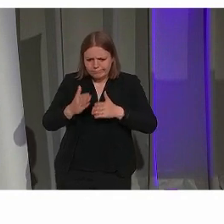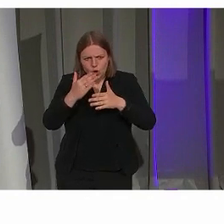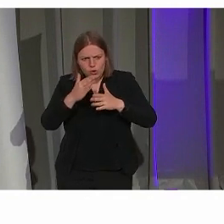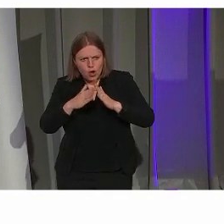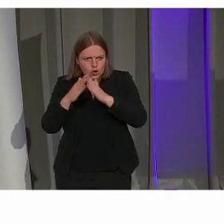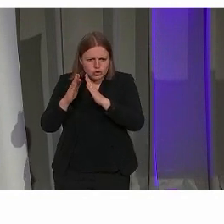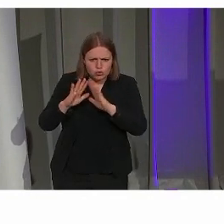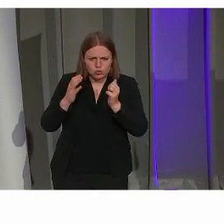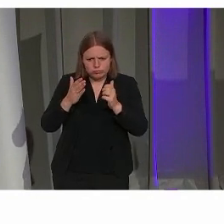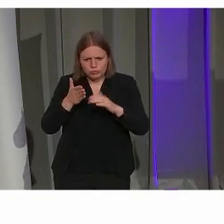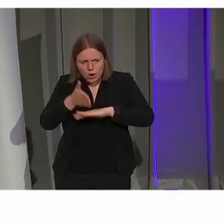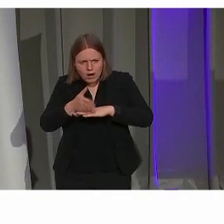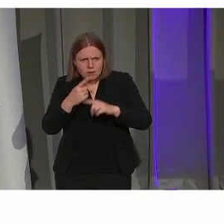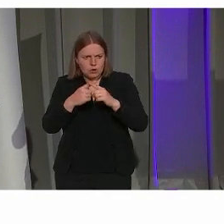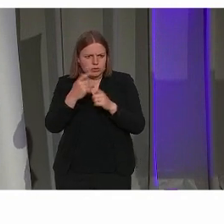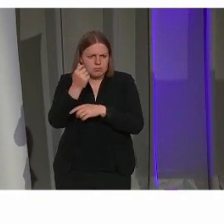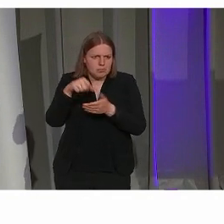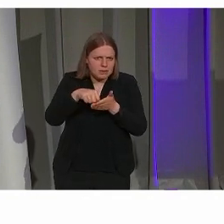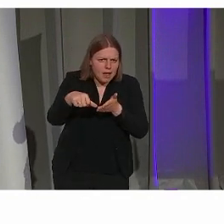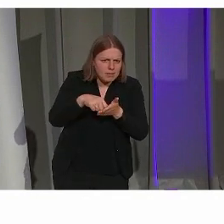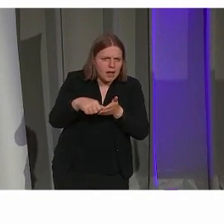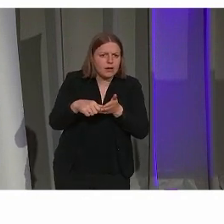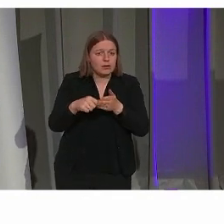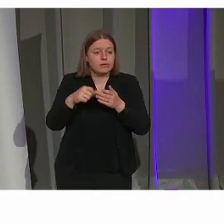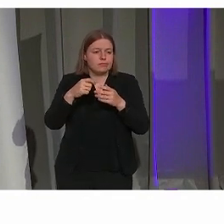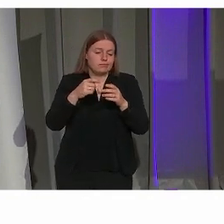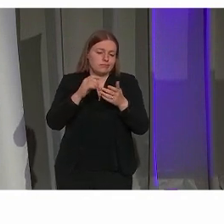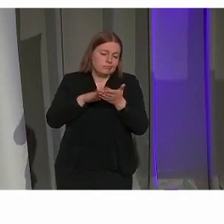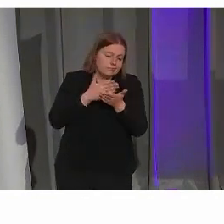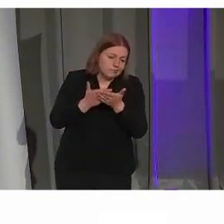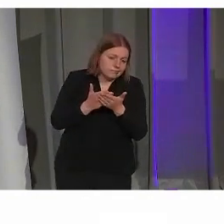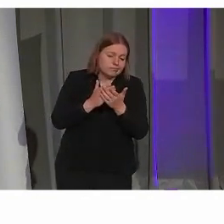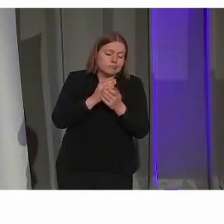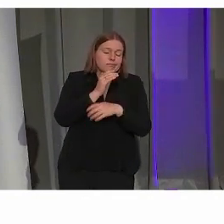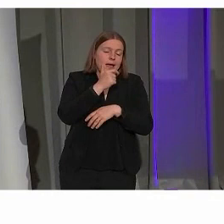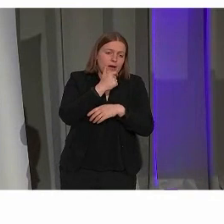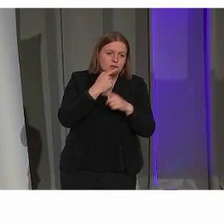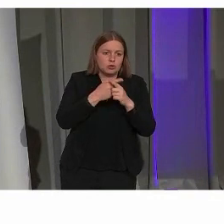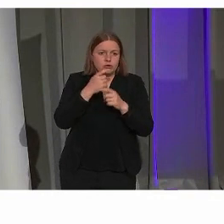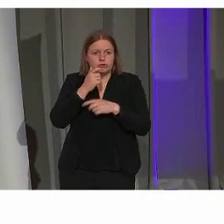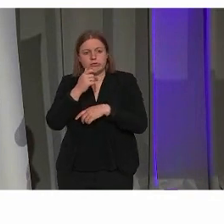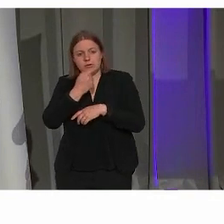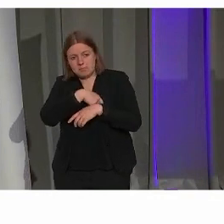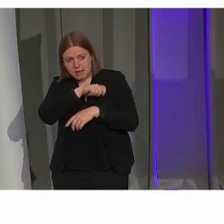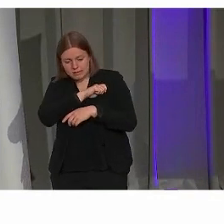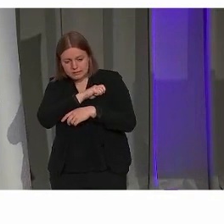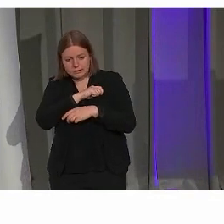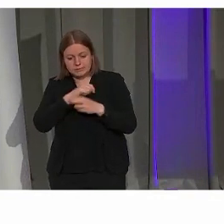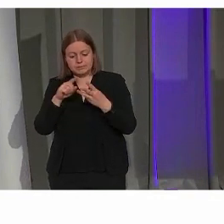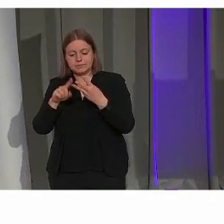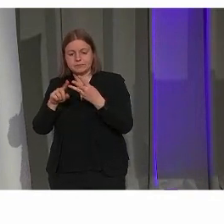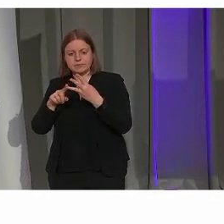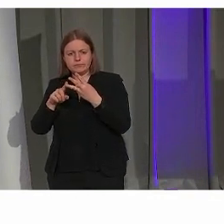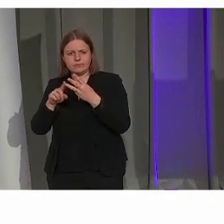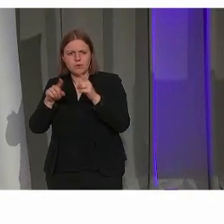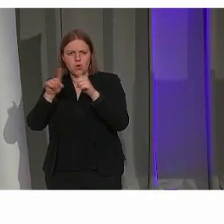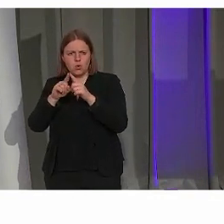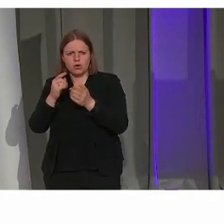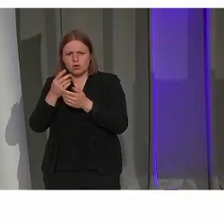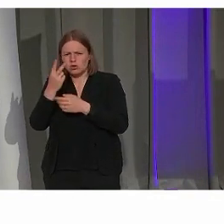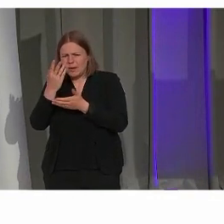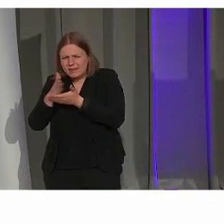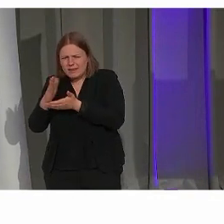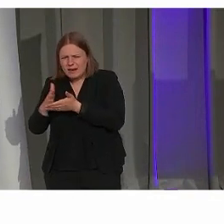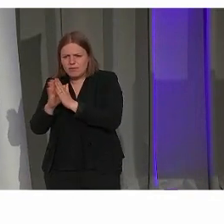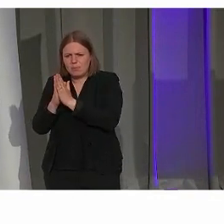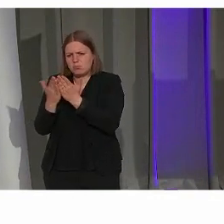Spanish, and the AfA Inclusive Design Guidelines Response to Disasters, Part 1 and 2, which were